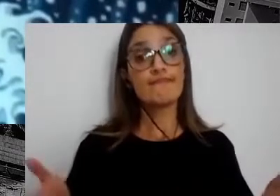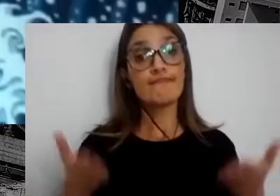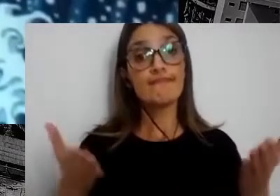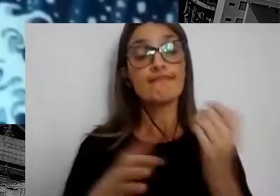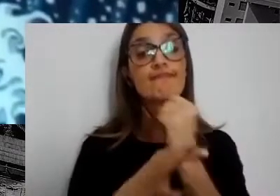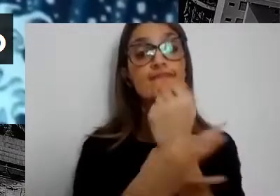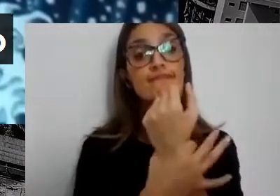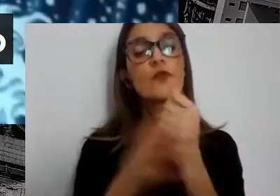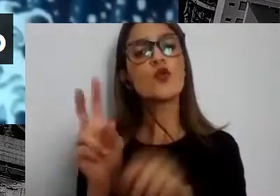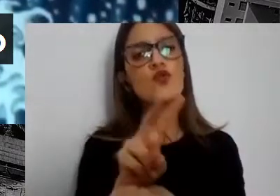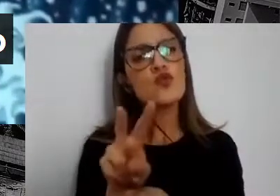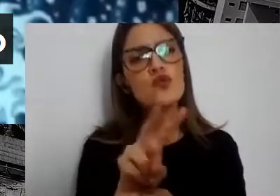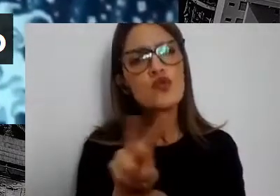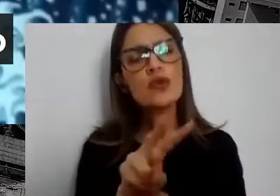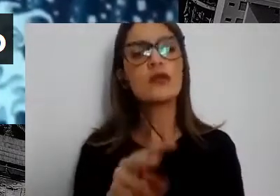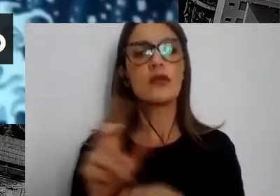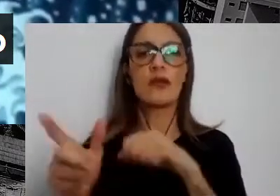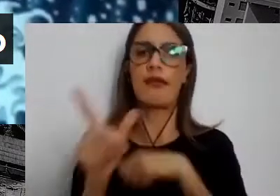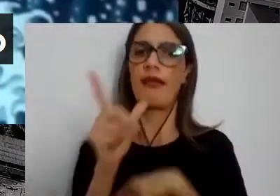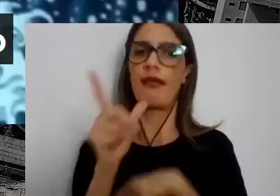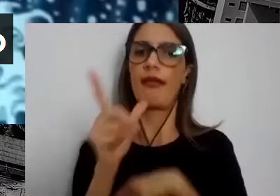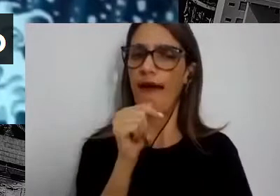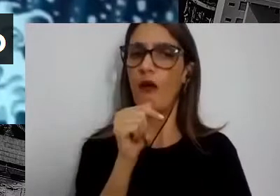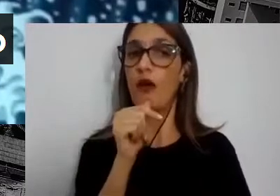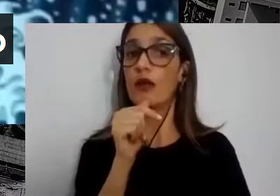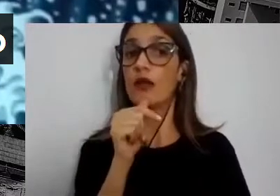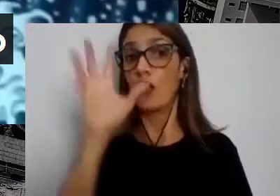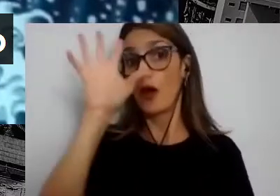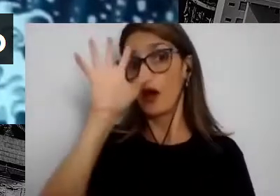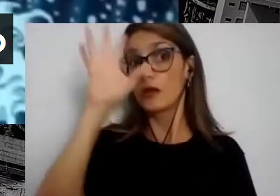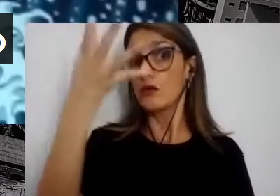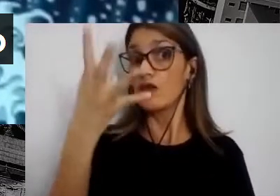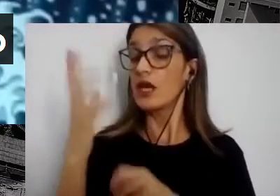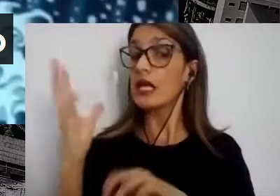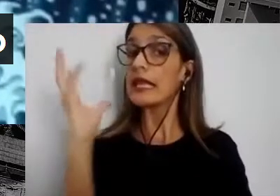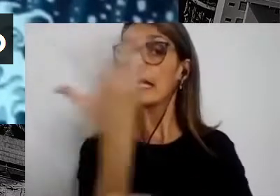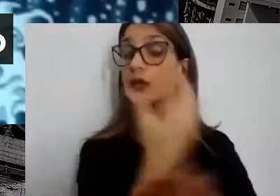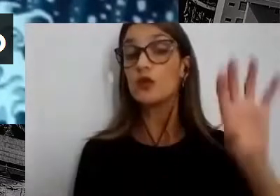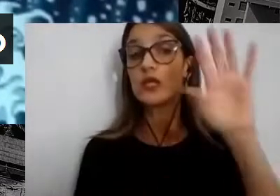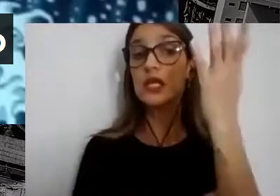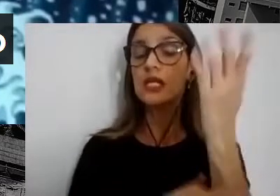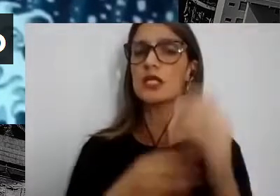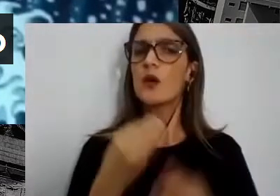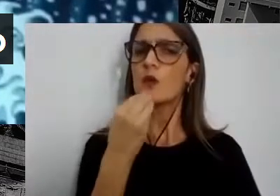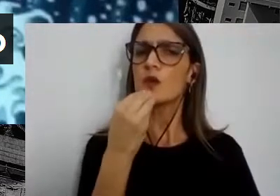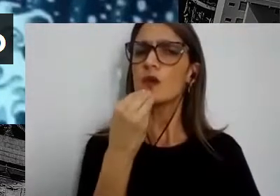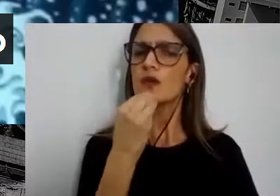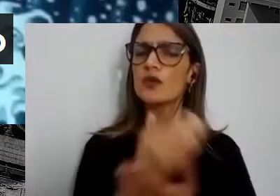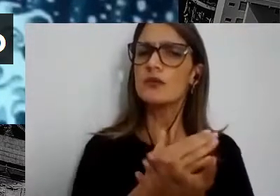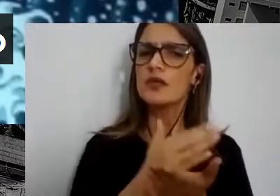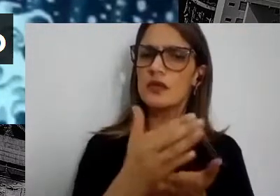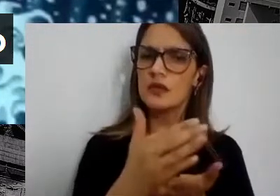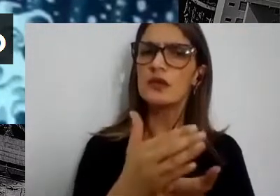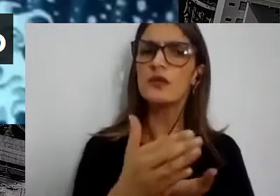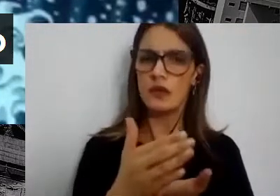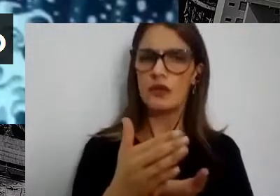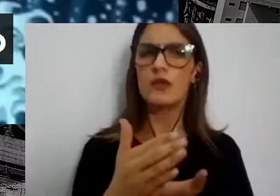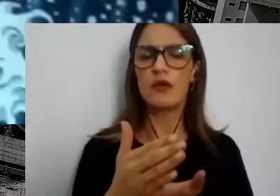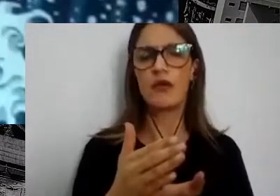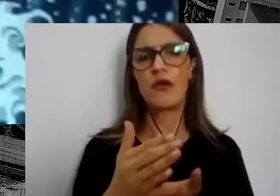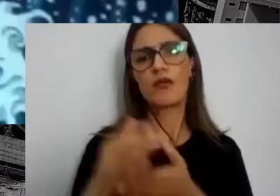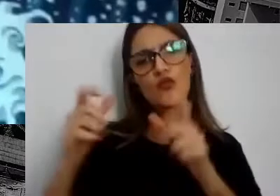emerged as an opportunity to invest in basins in a way that realizes multiple benefits.